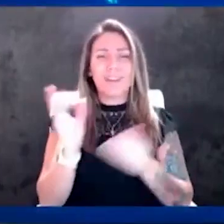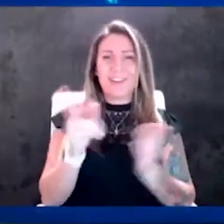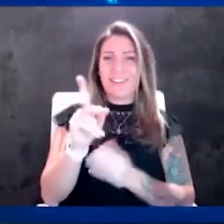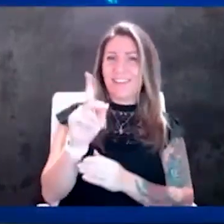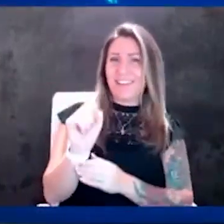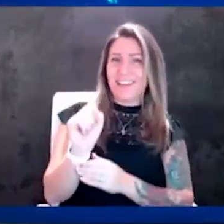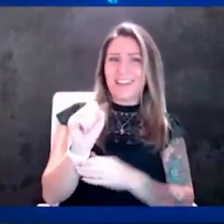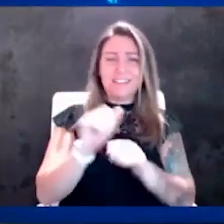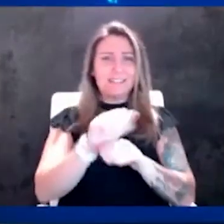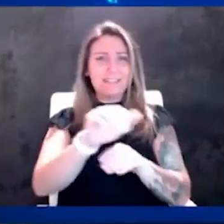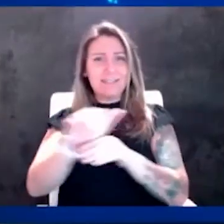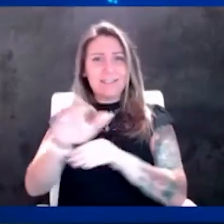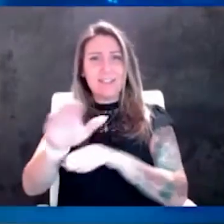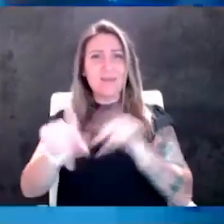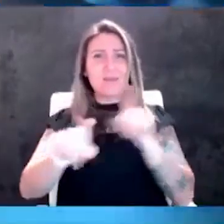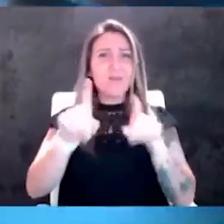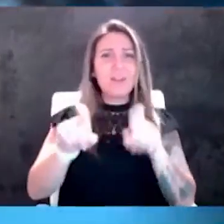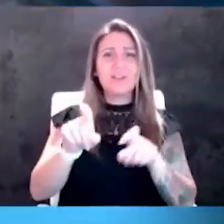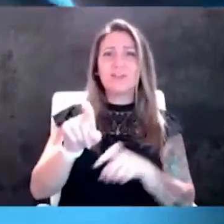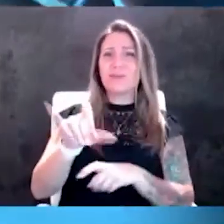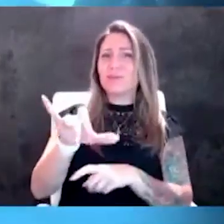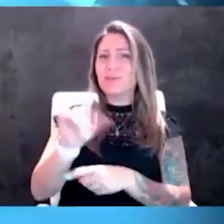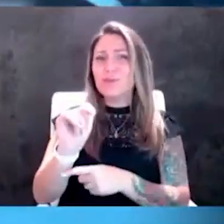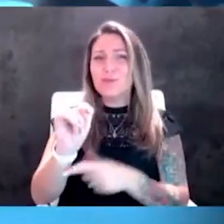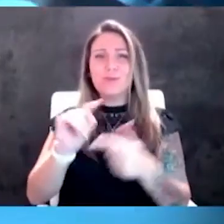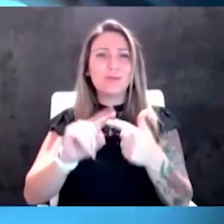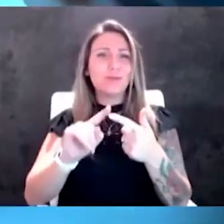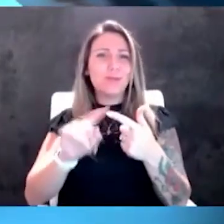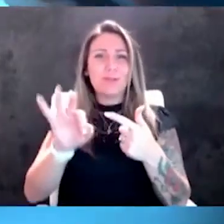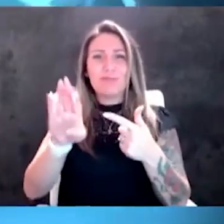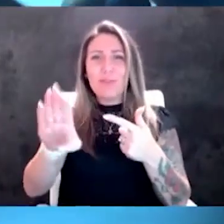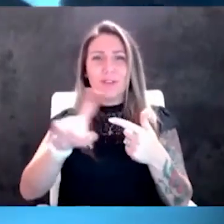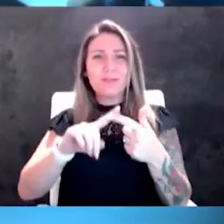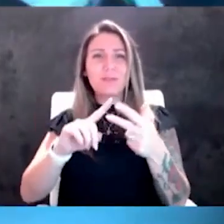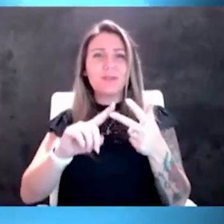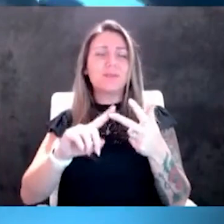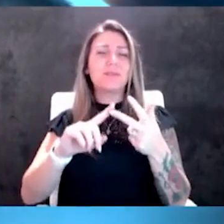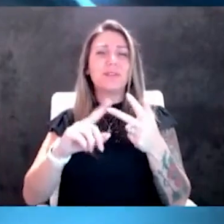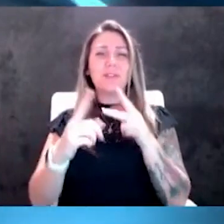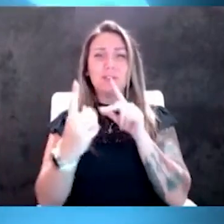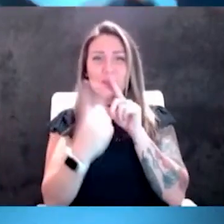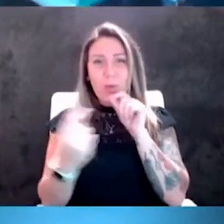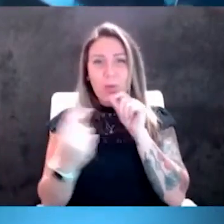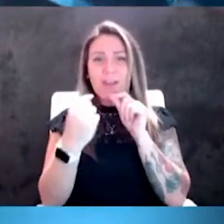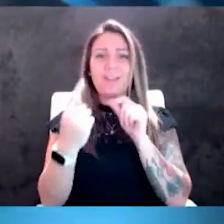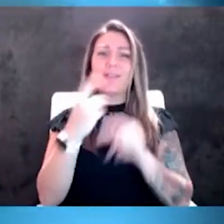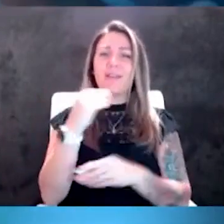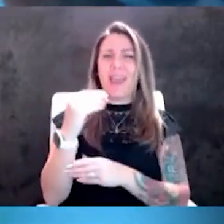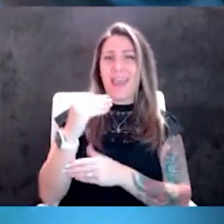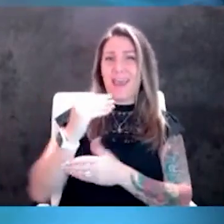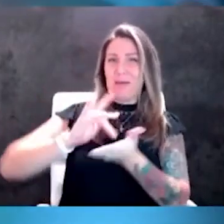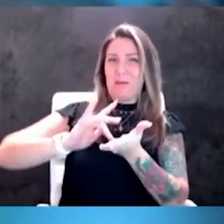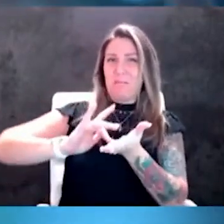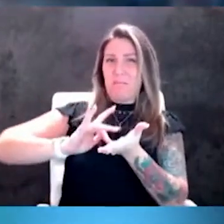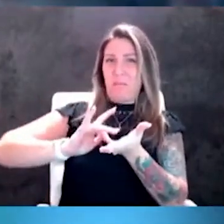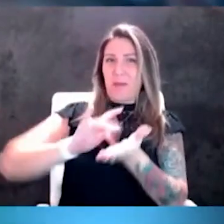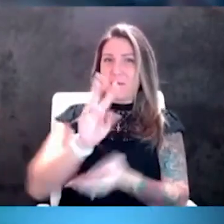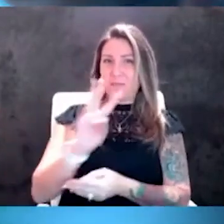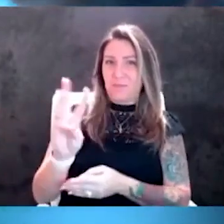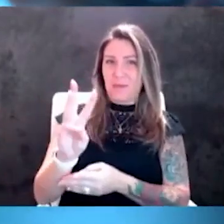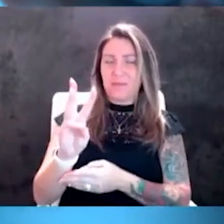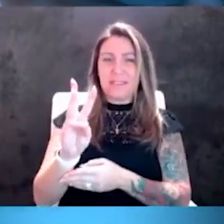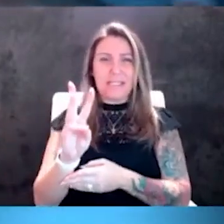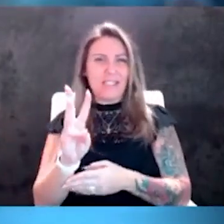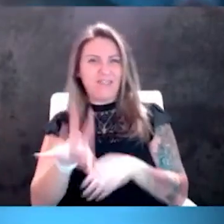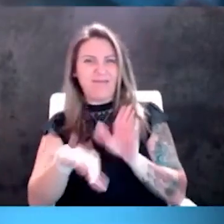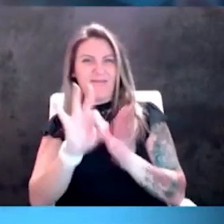YouTube, Facebook, Twitter, and the Medical News Network. You find links to those right here on your screen. We also have some